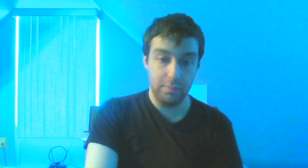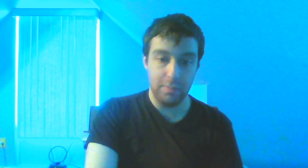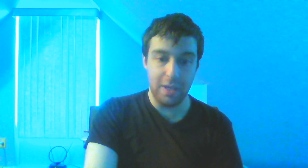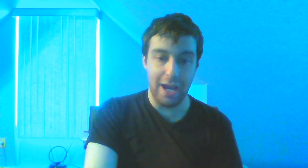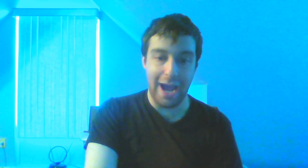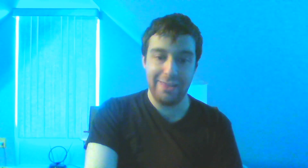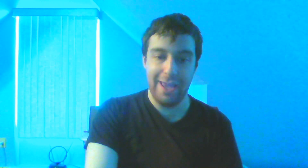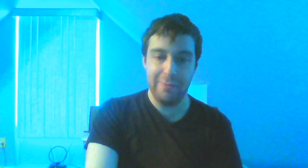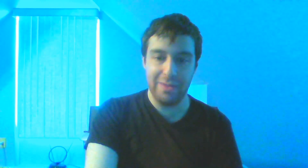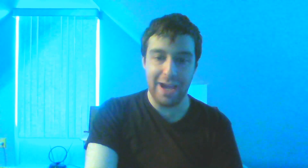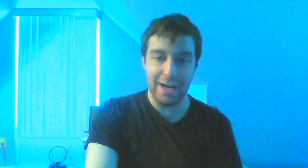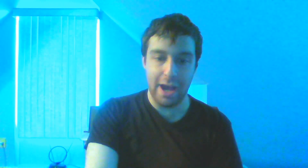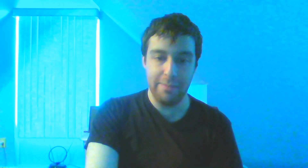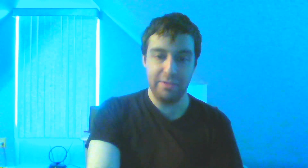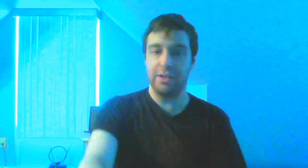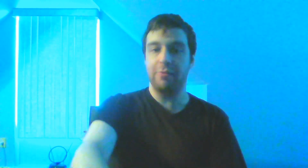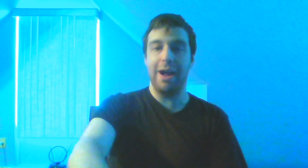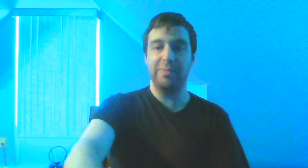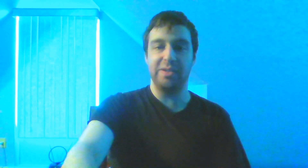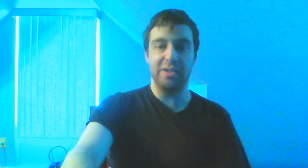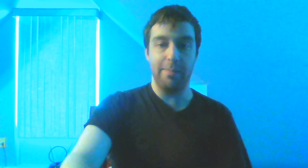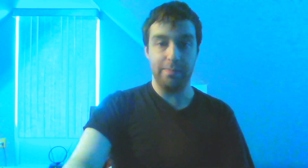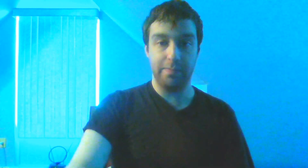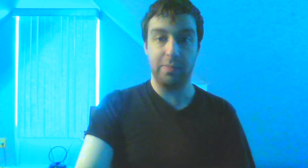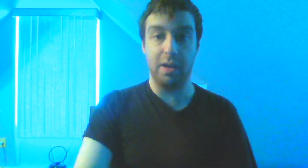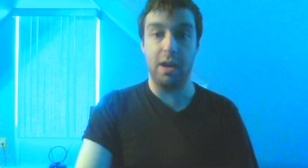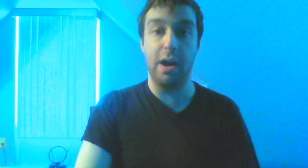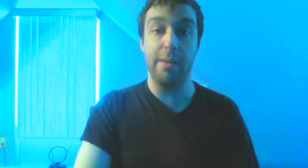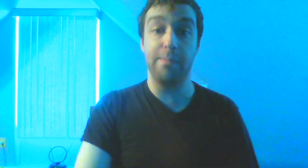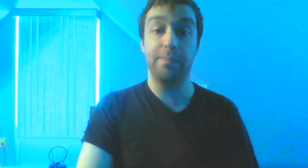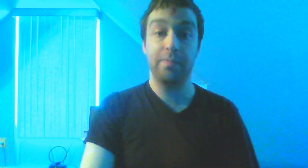So, yeah, I think with that, I'm going to wrap this up.